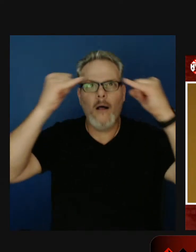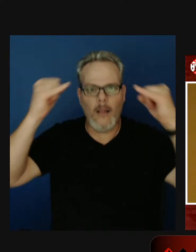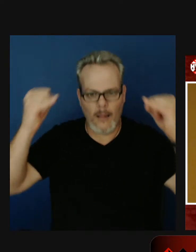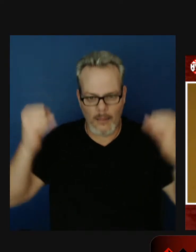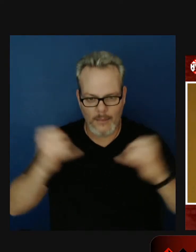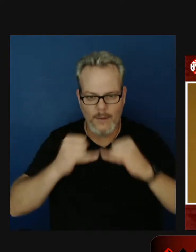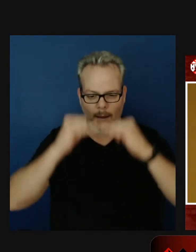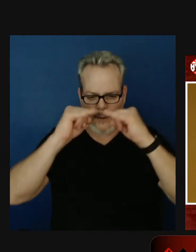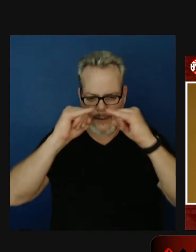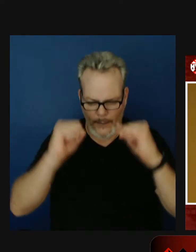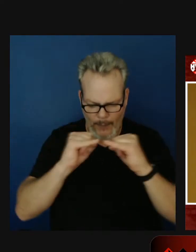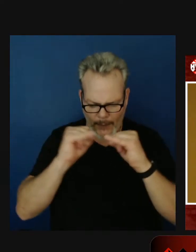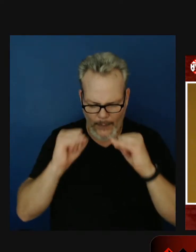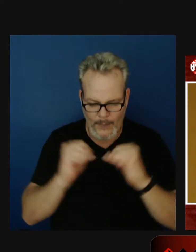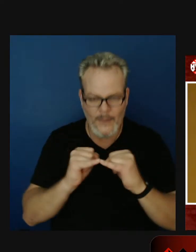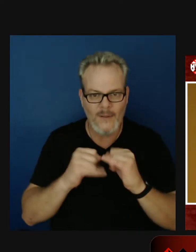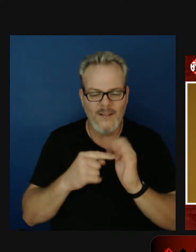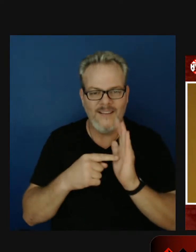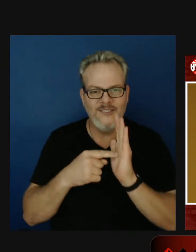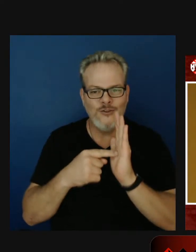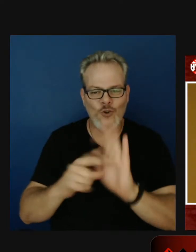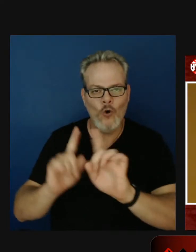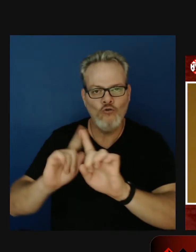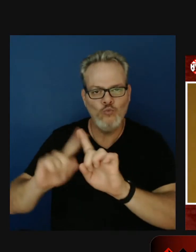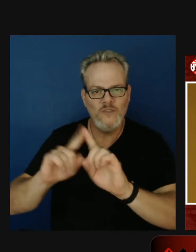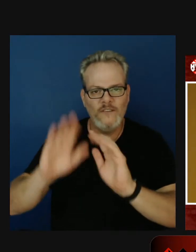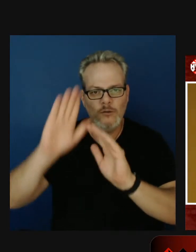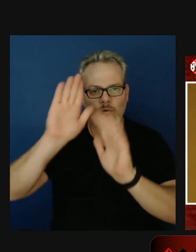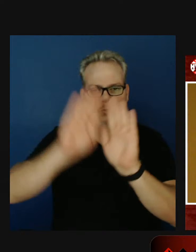represent talus slopes from this very small lake